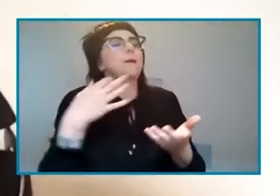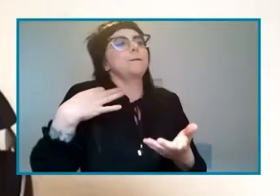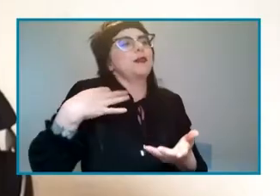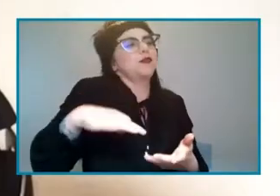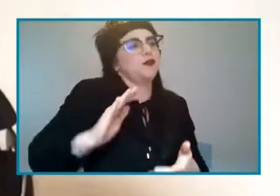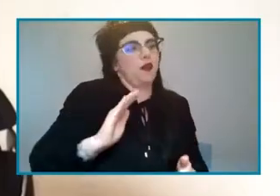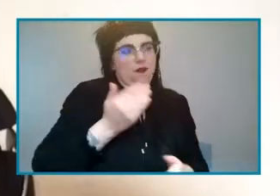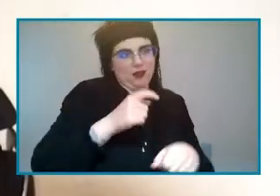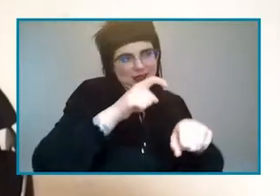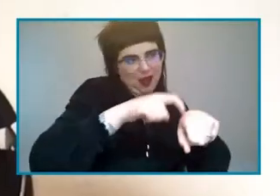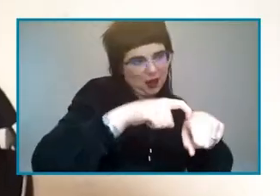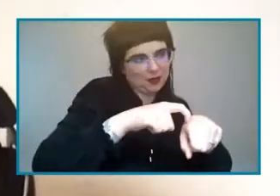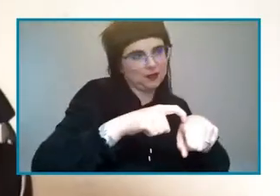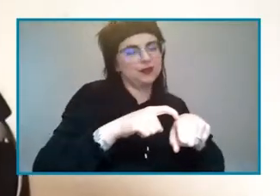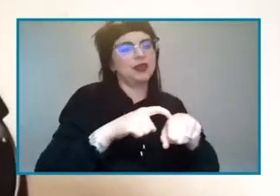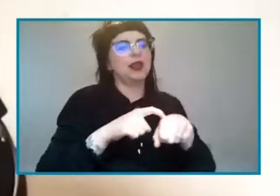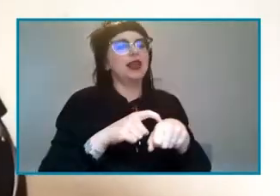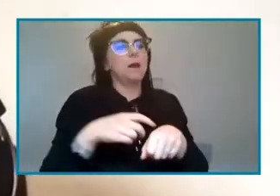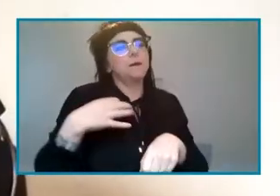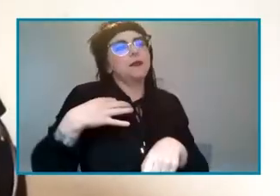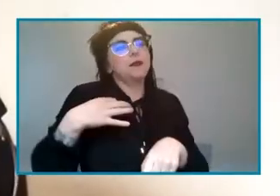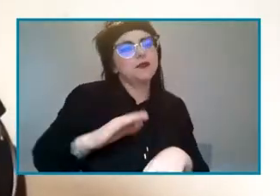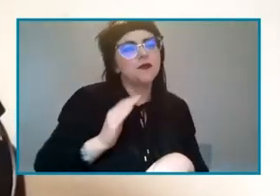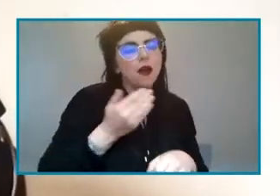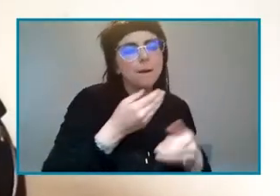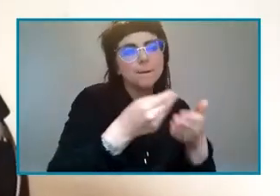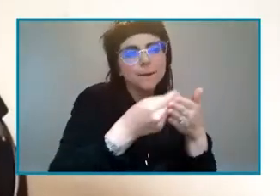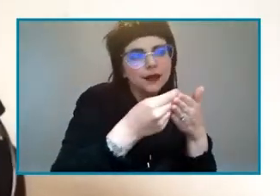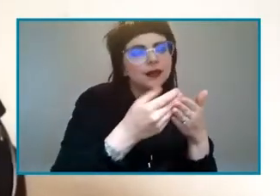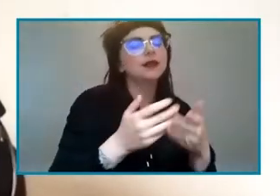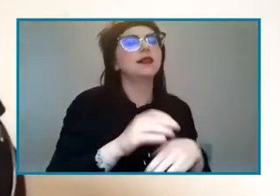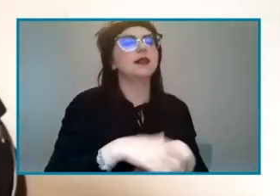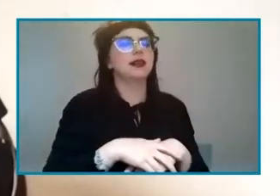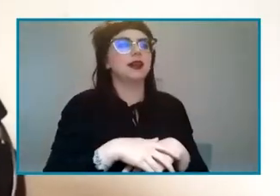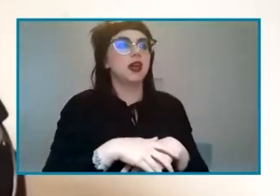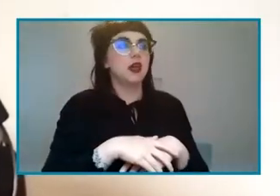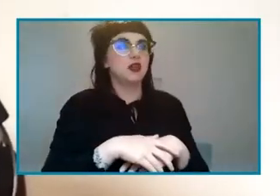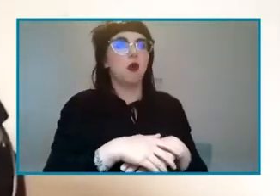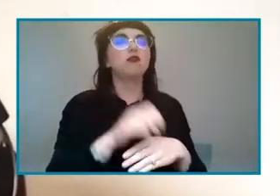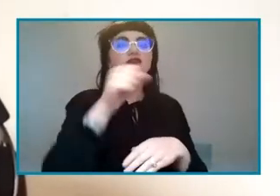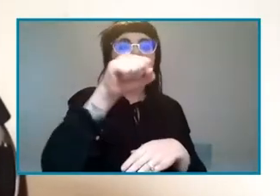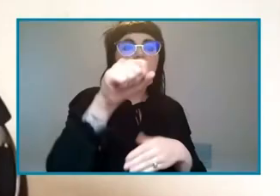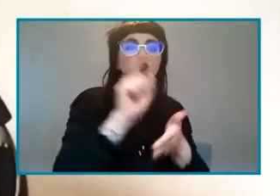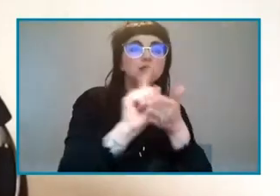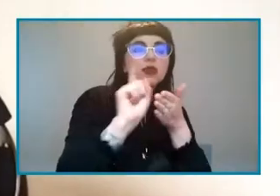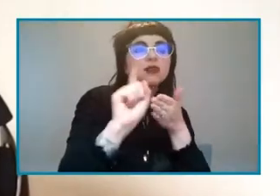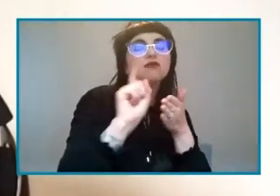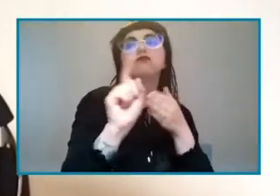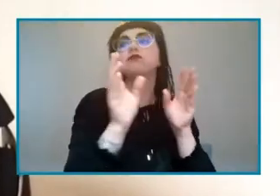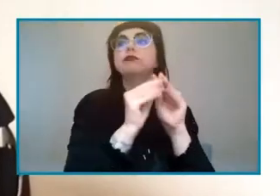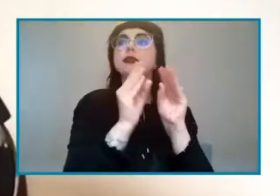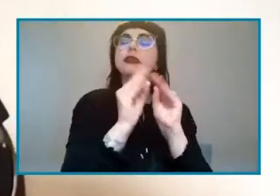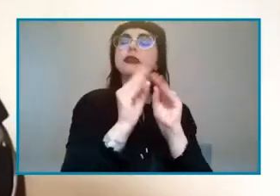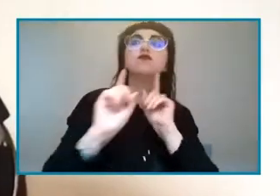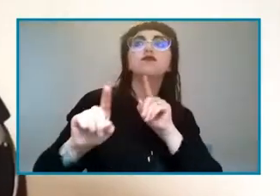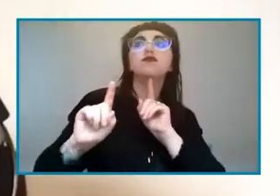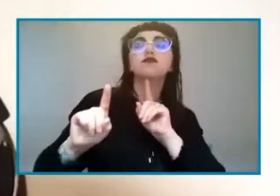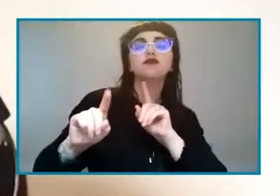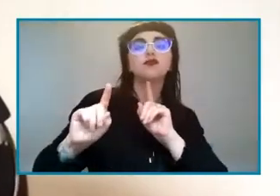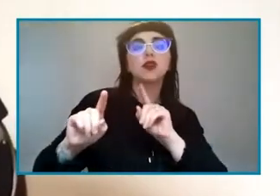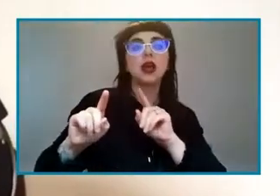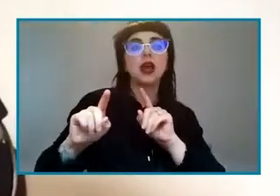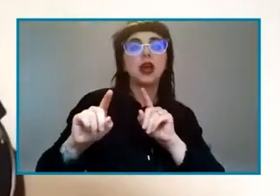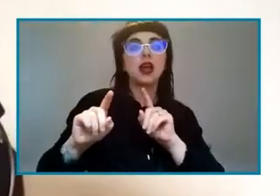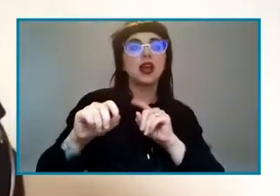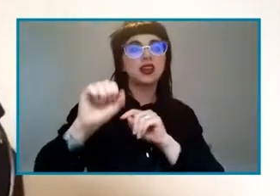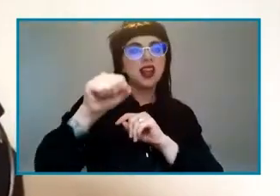As we put in time in those weekly meetings, but it's going to save us time in